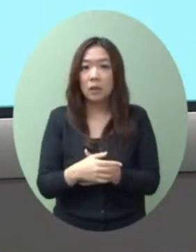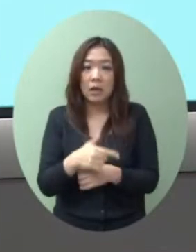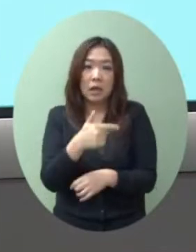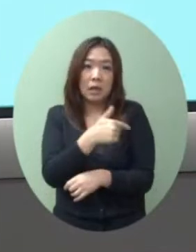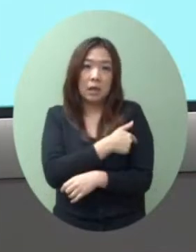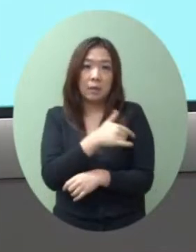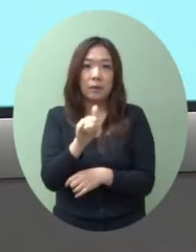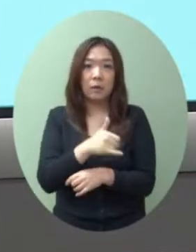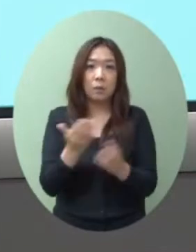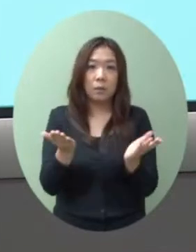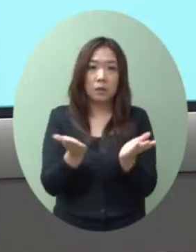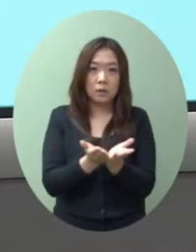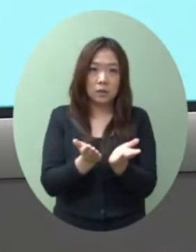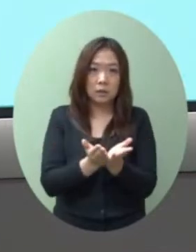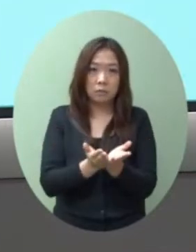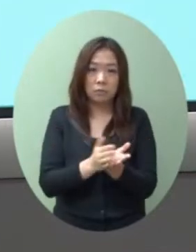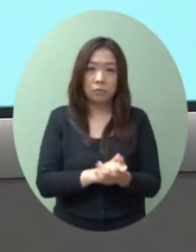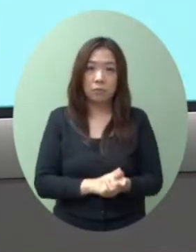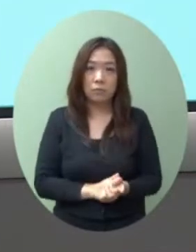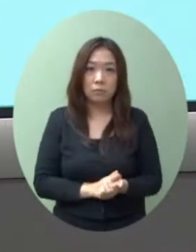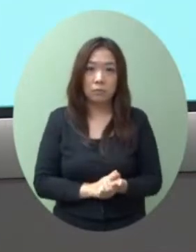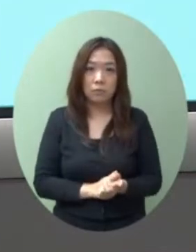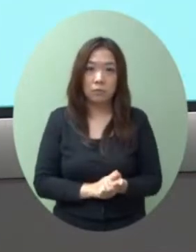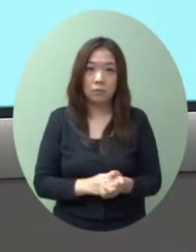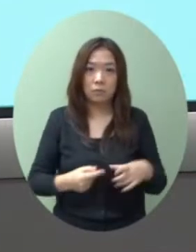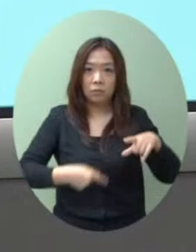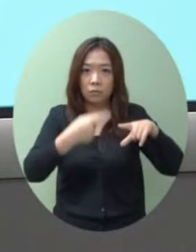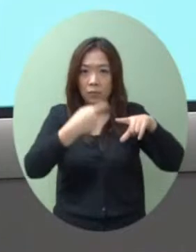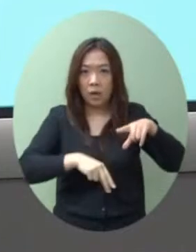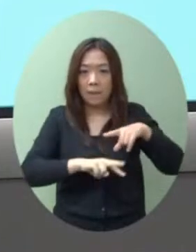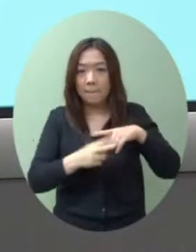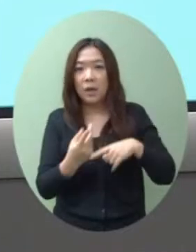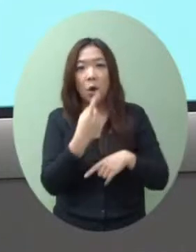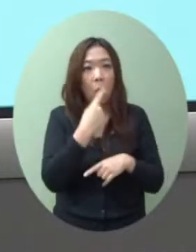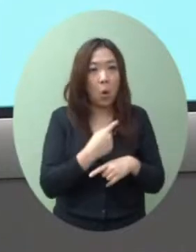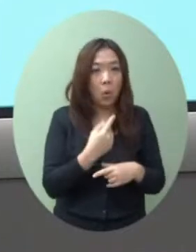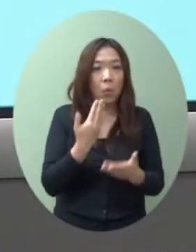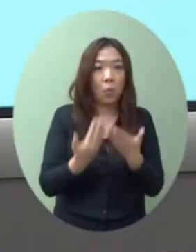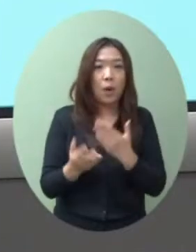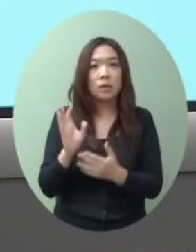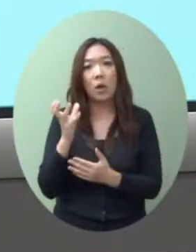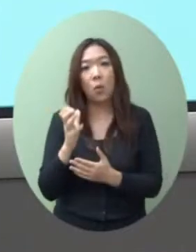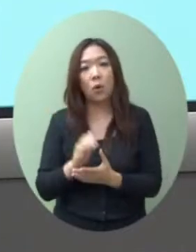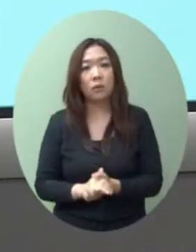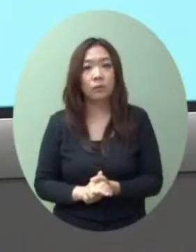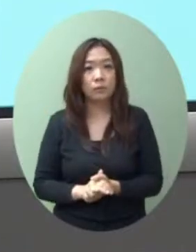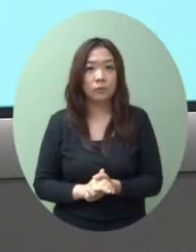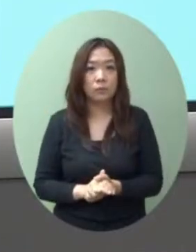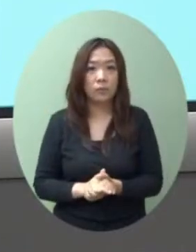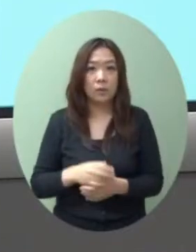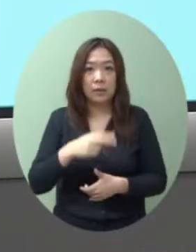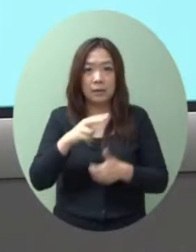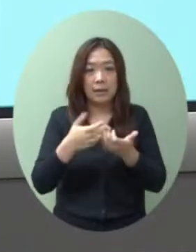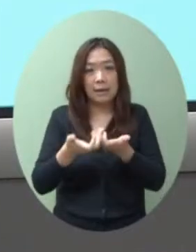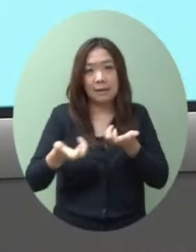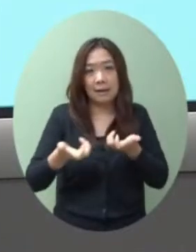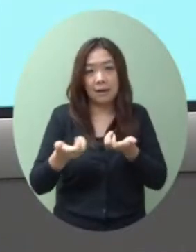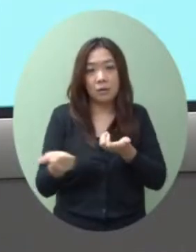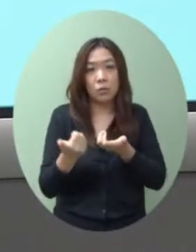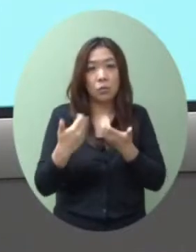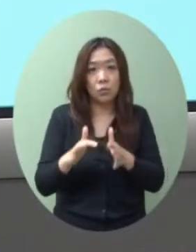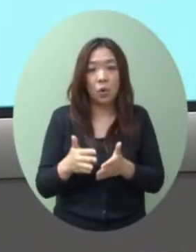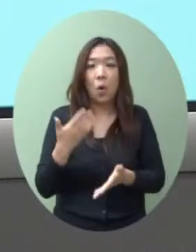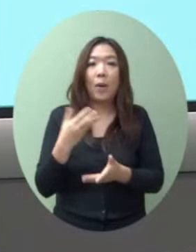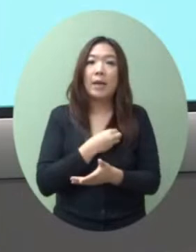The app will automatically update the status of the code to red or yellow according to the status. Upon completion